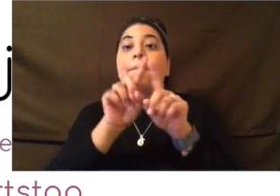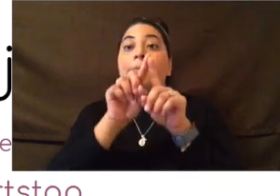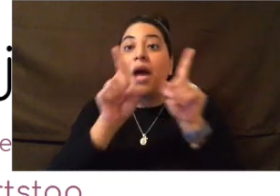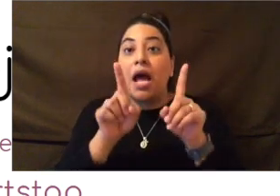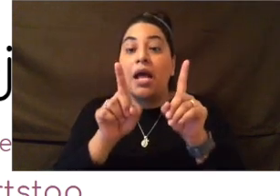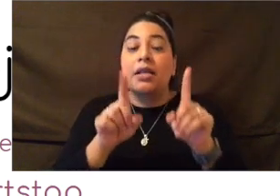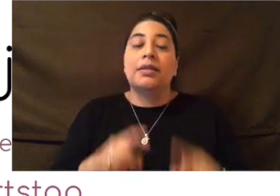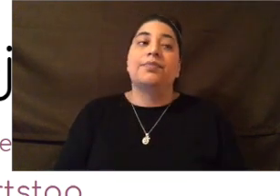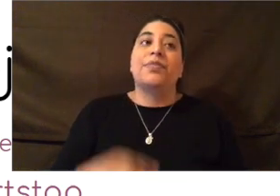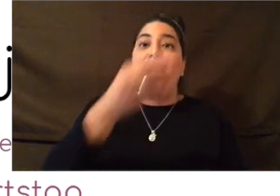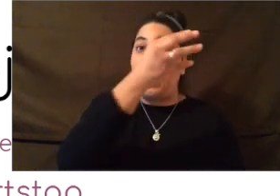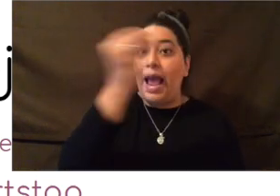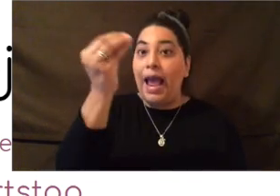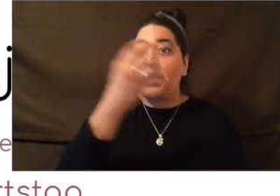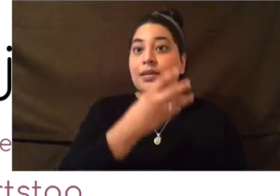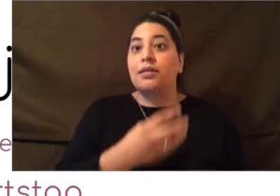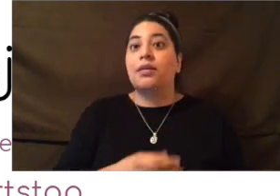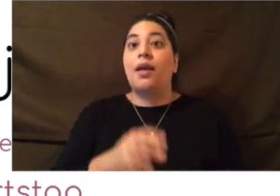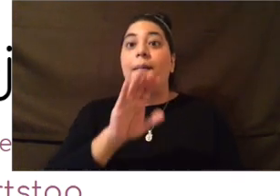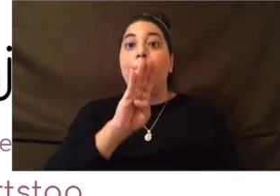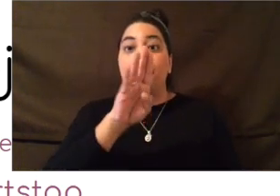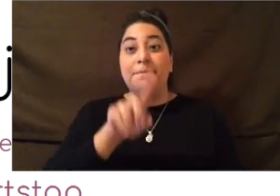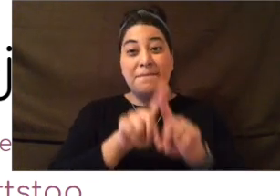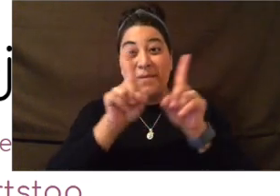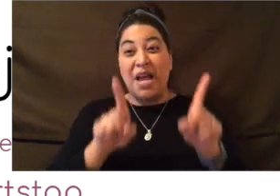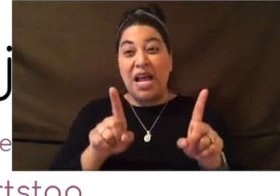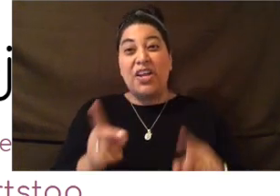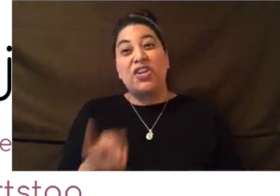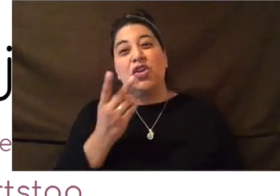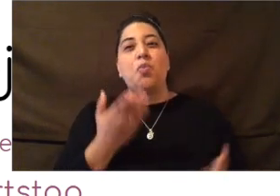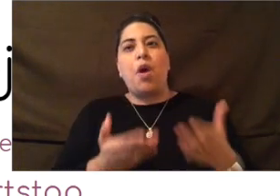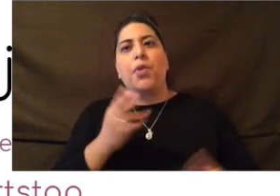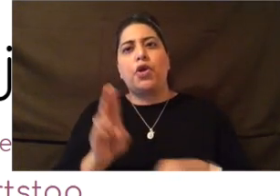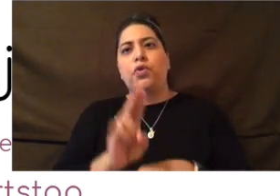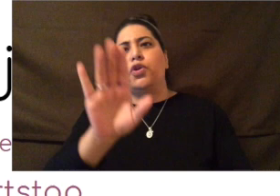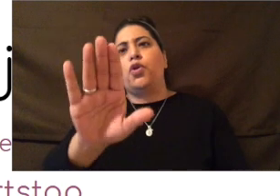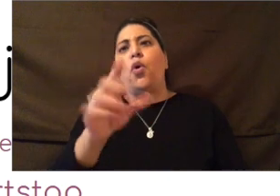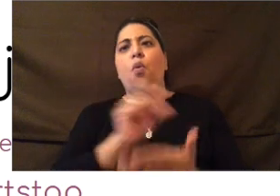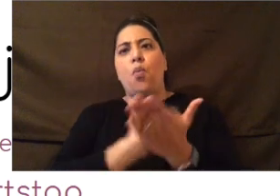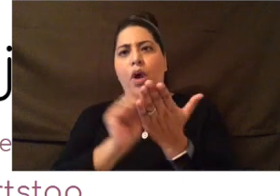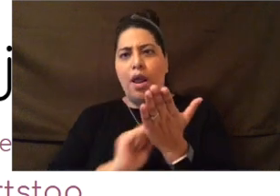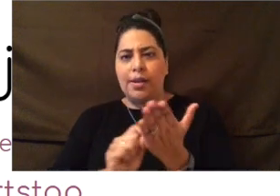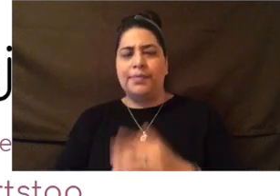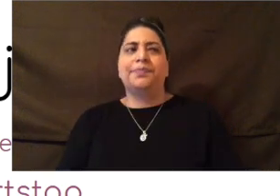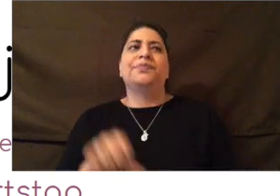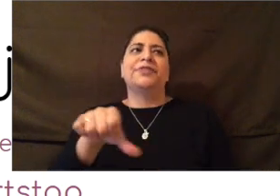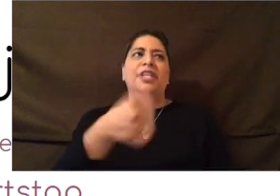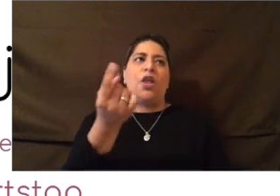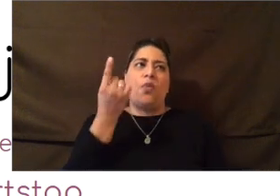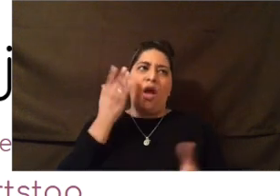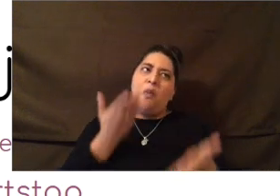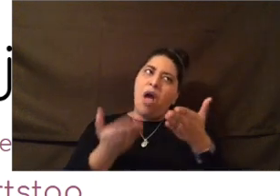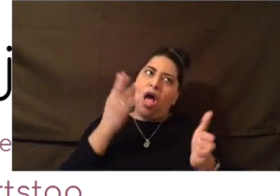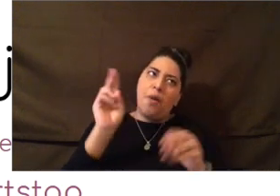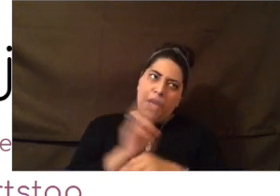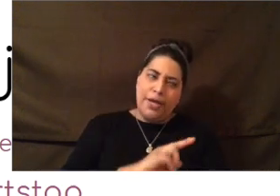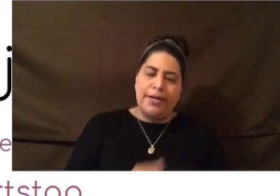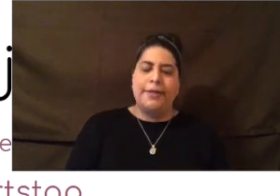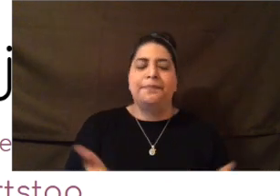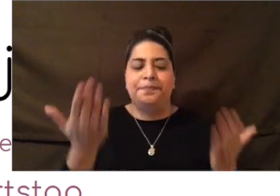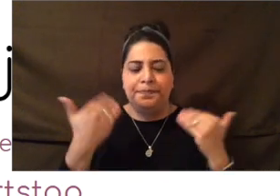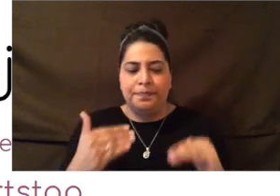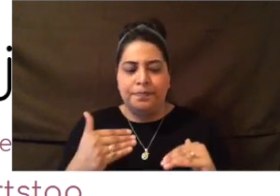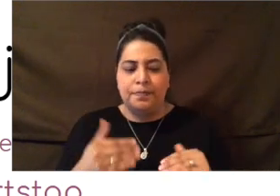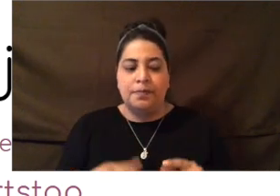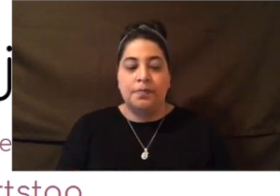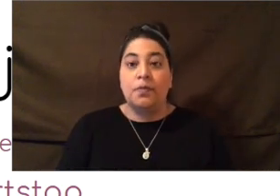and I'm just joining them with the word but. So and but. Those are probably 2 that you're already using in your writing. Let's look at another one